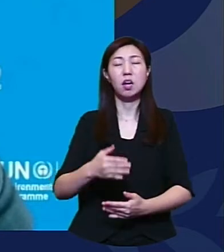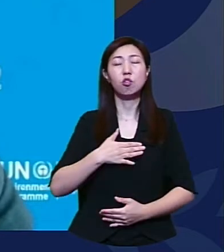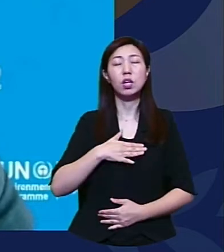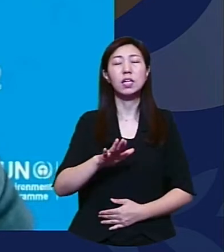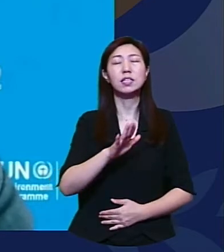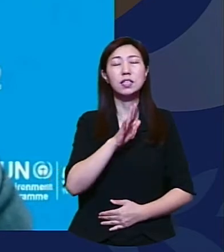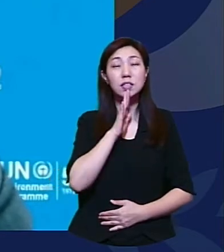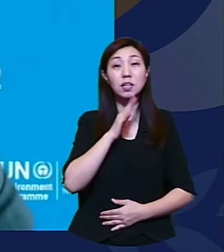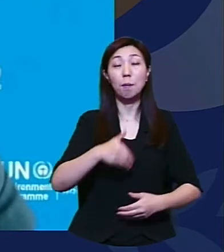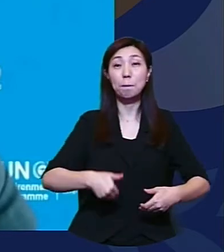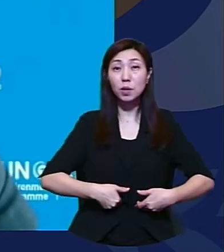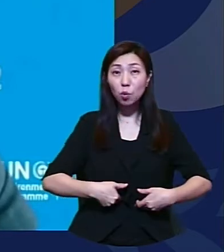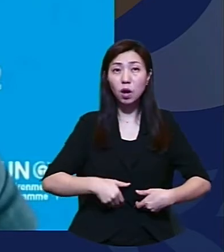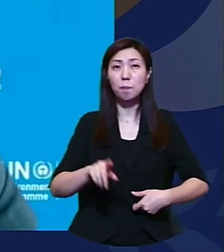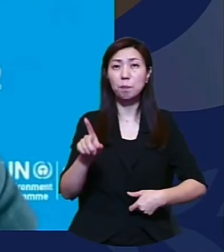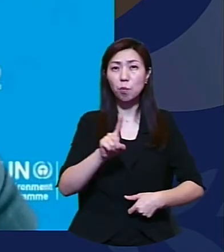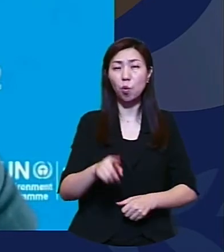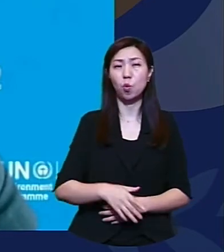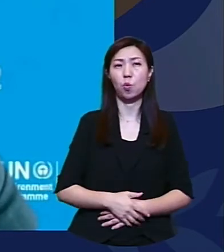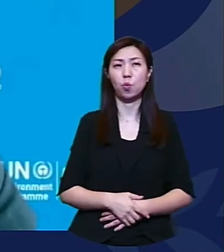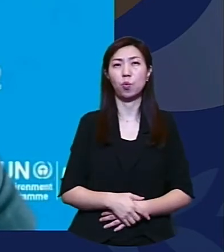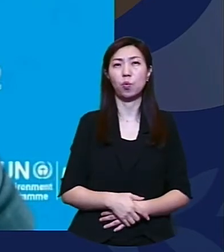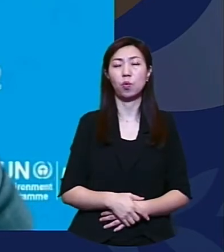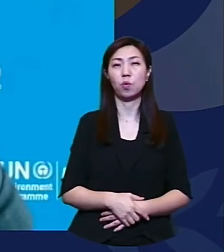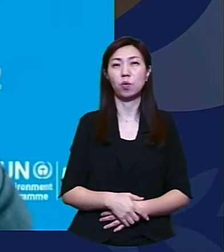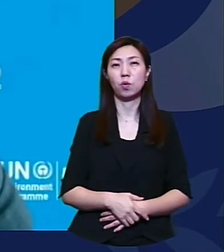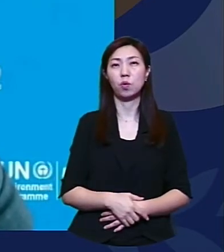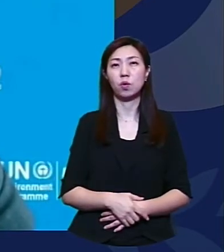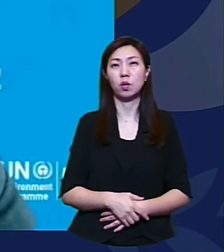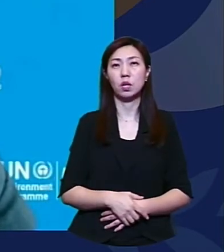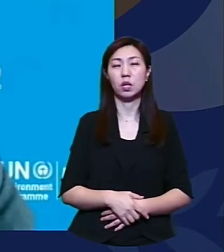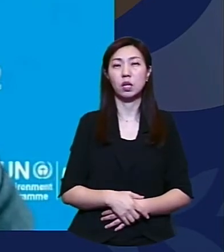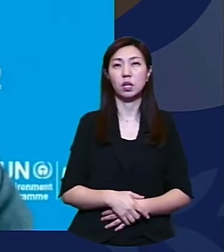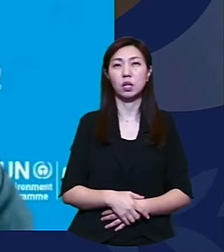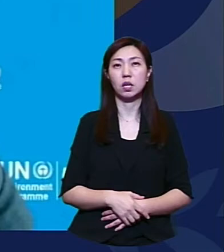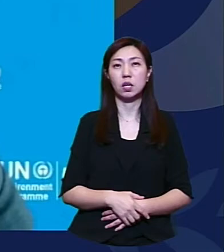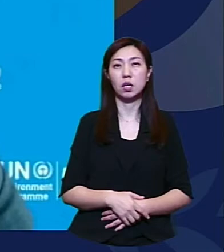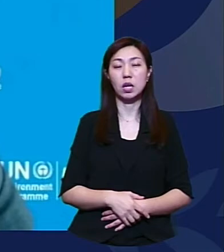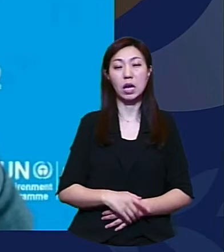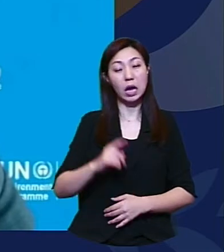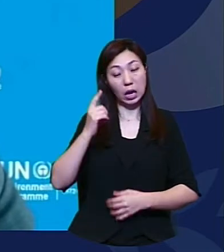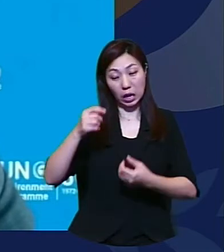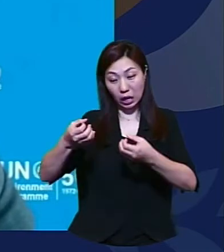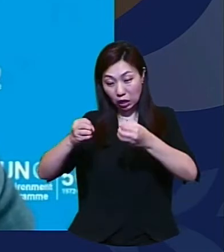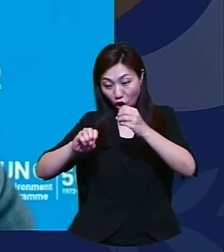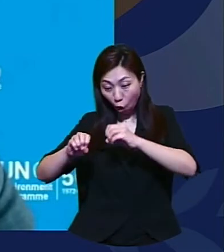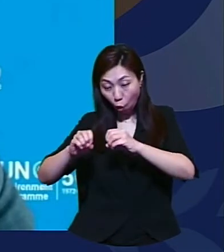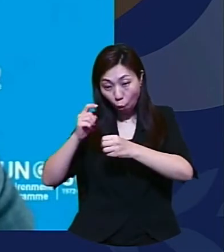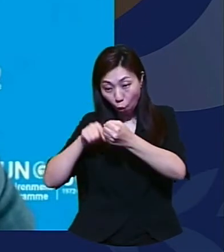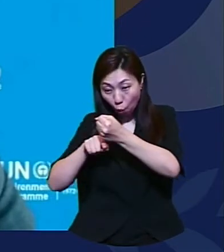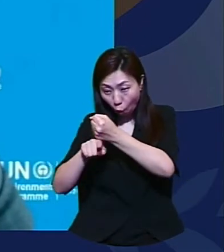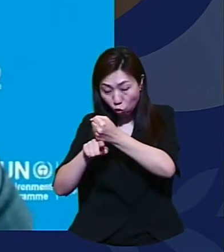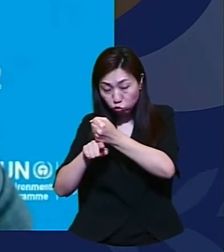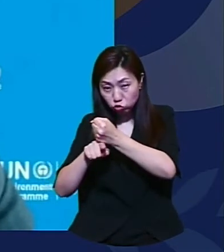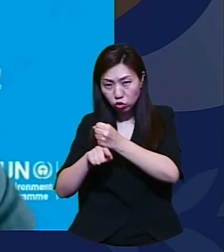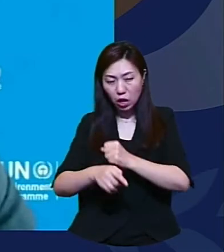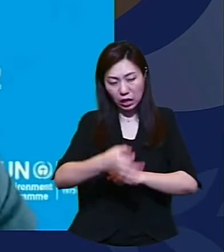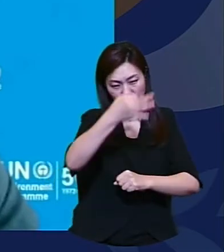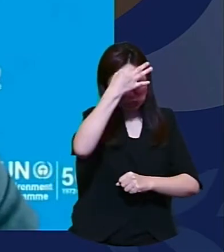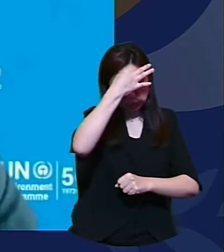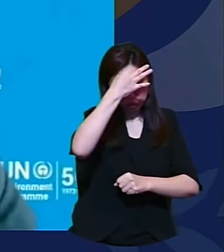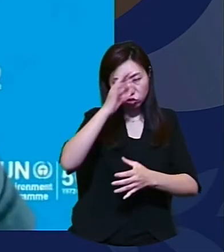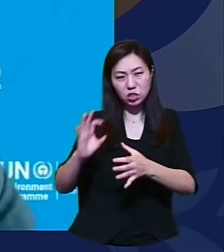interventions grounded on data and science in the context of SDGs, but